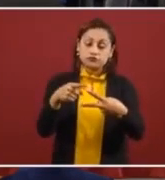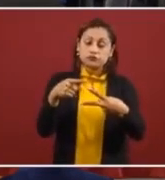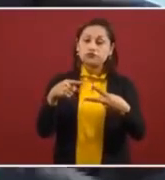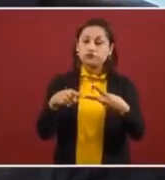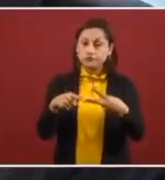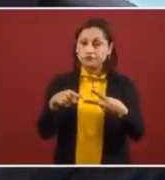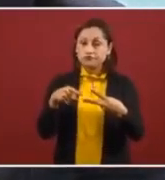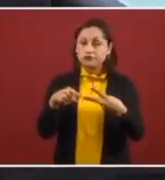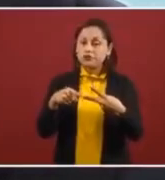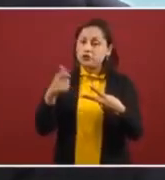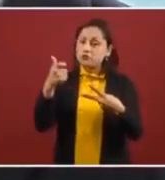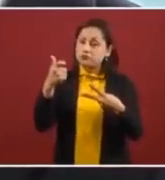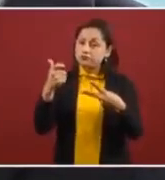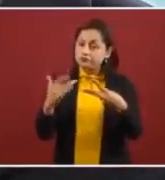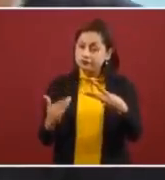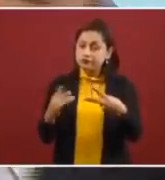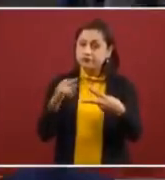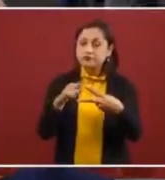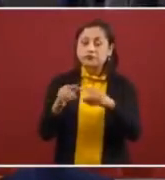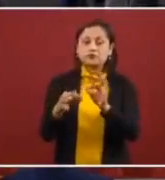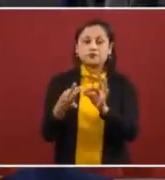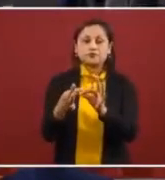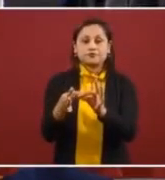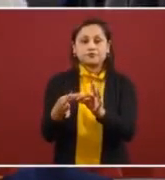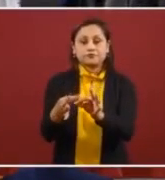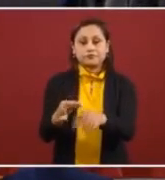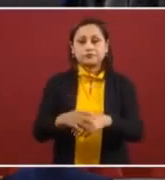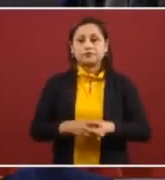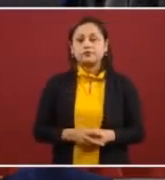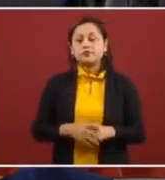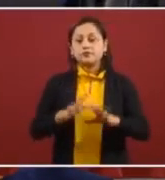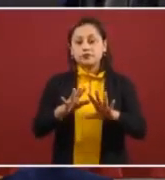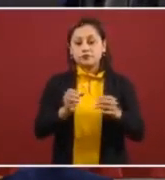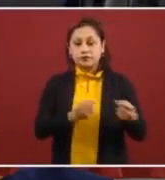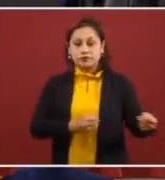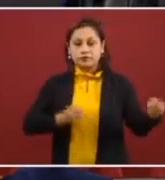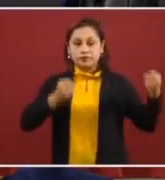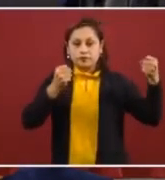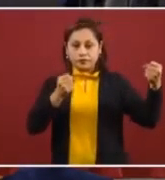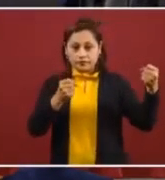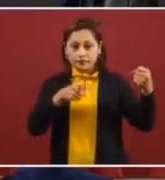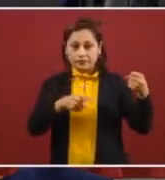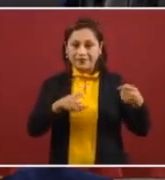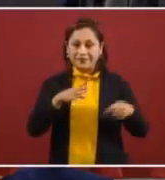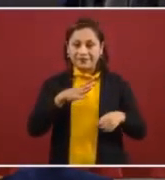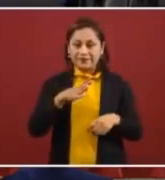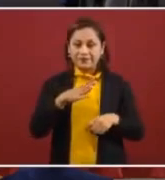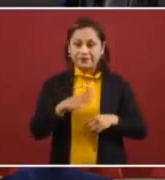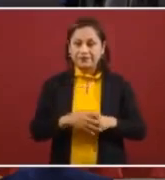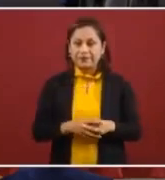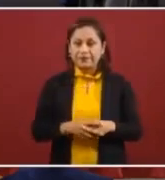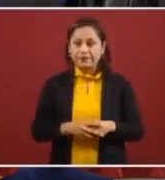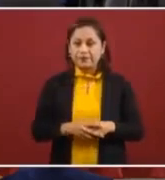So they had done extraordinary work lowering their prices, keeping them down.